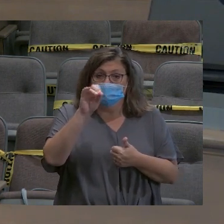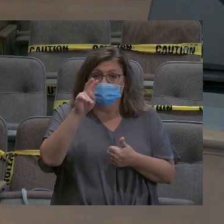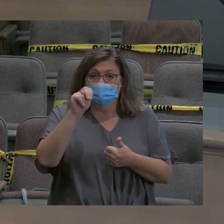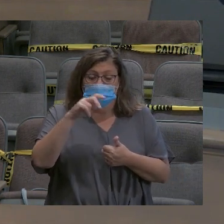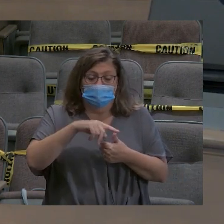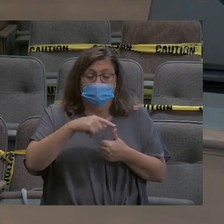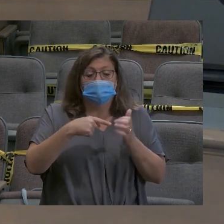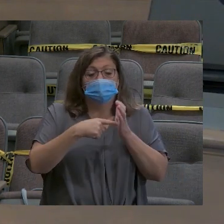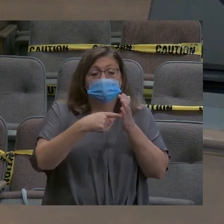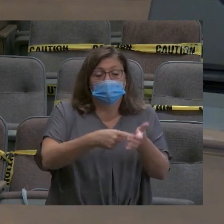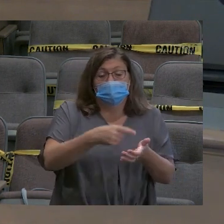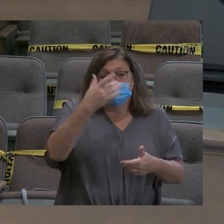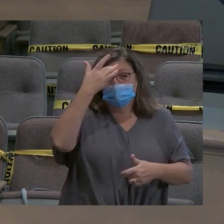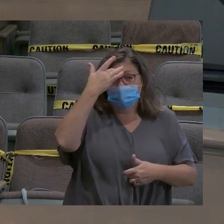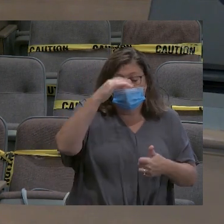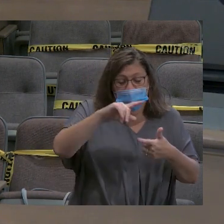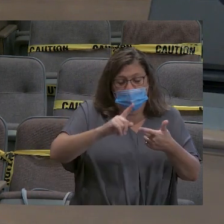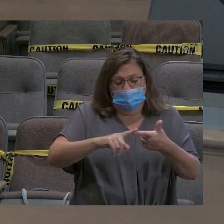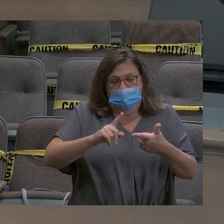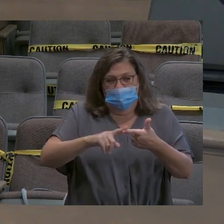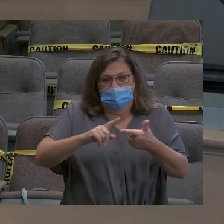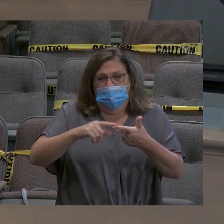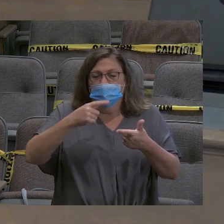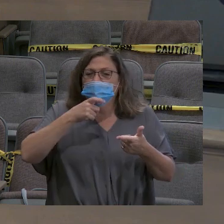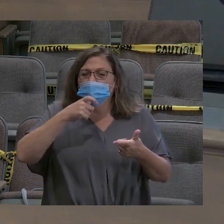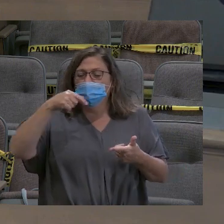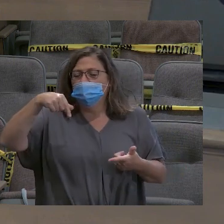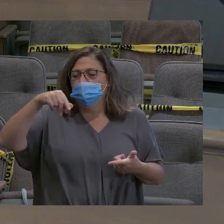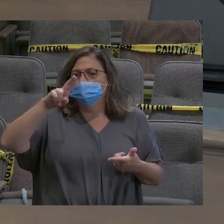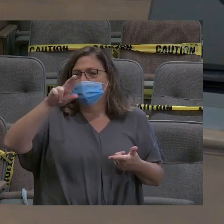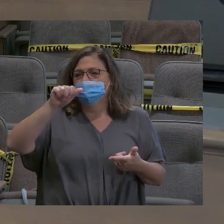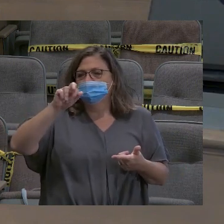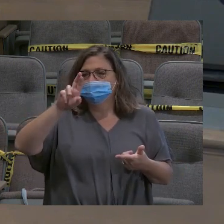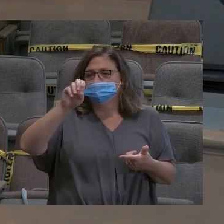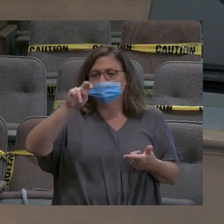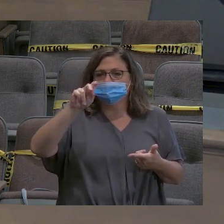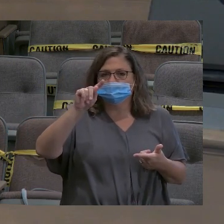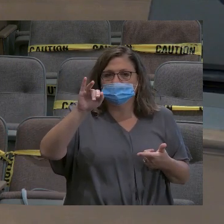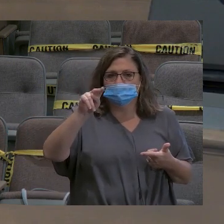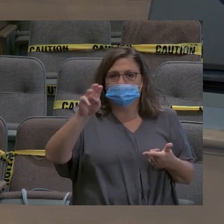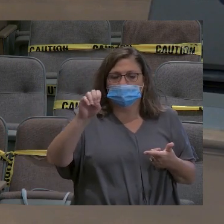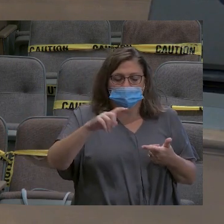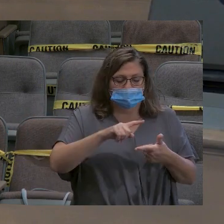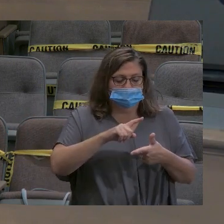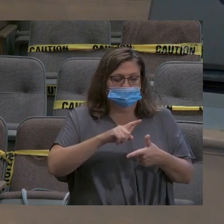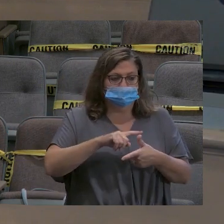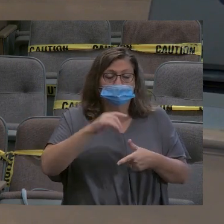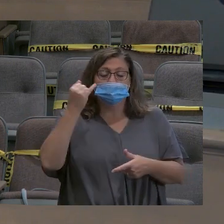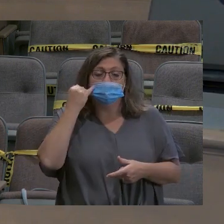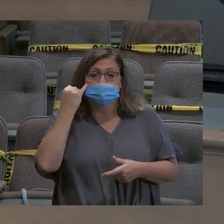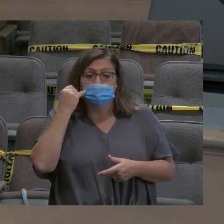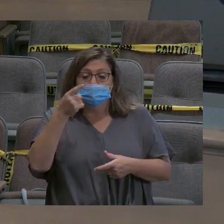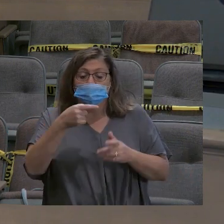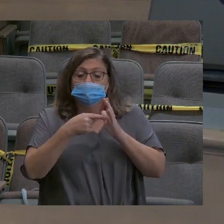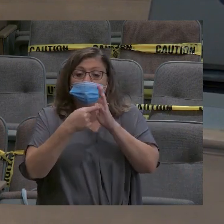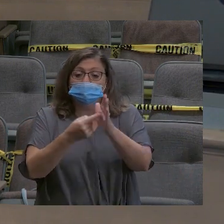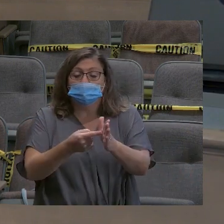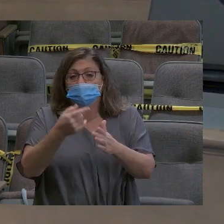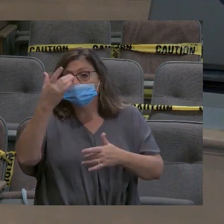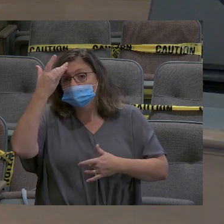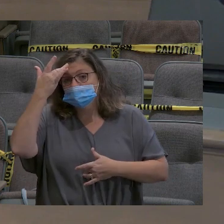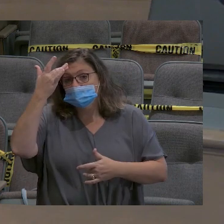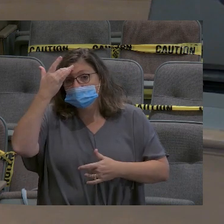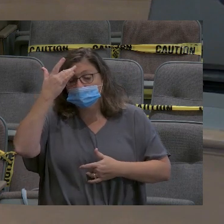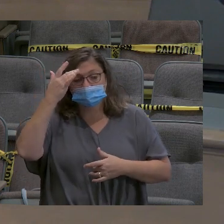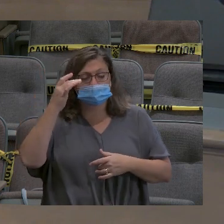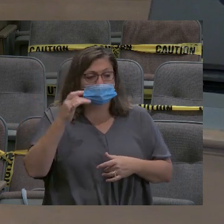those who are quarantined, the folks who have been exposed. If you are symptomatic with COVID-19, and that includes